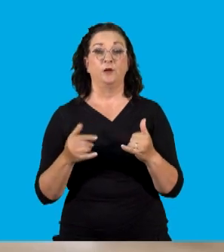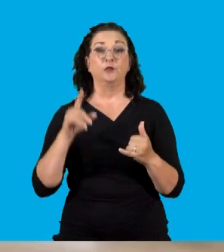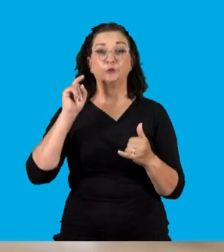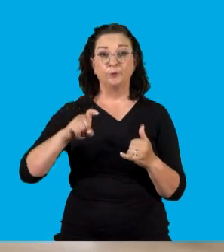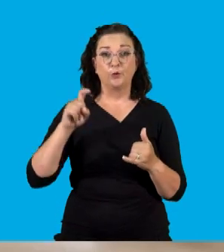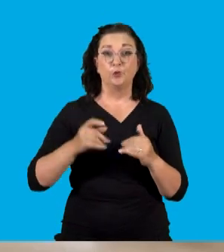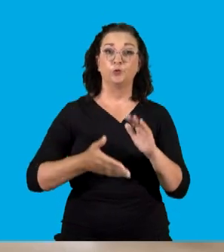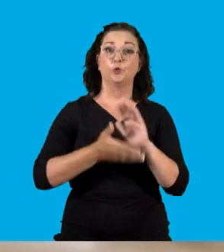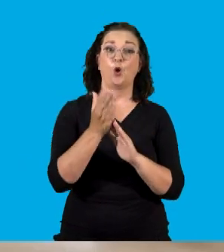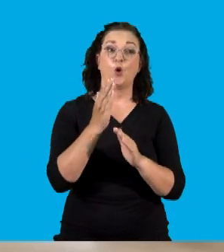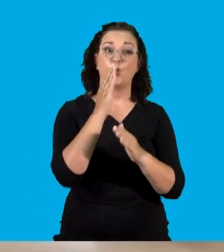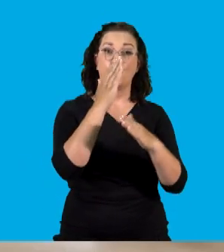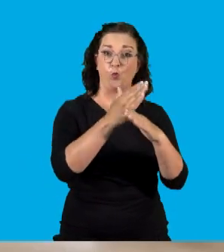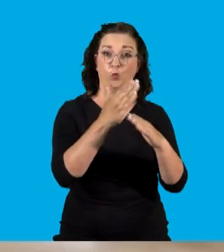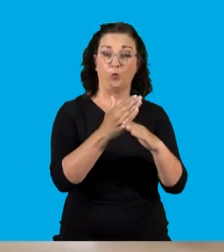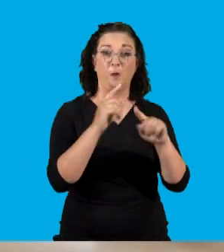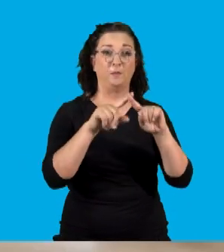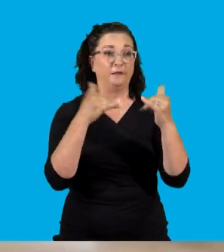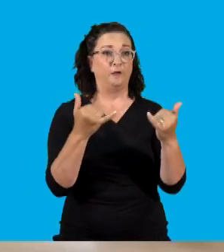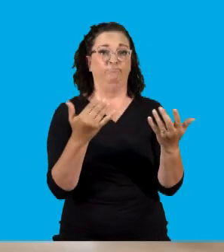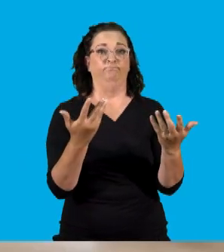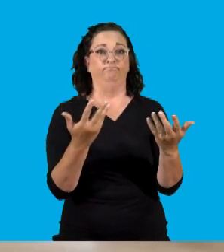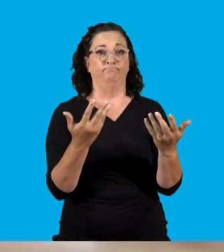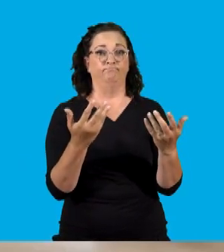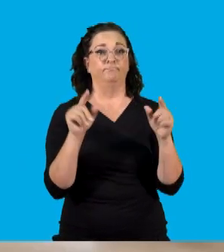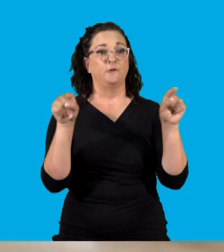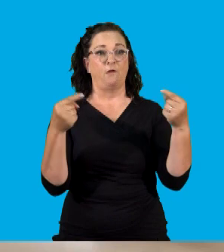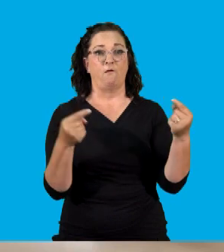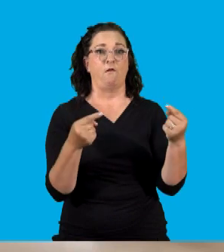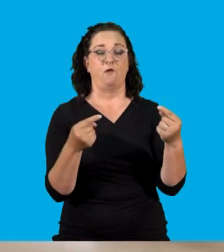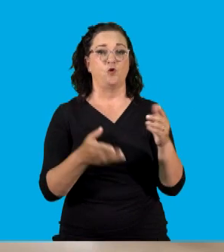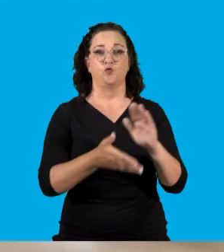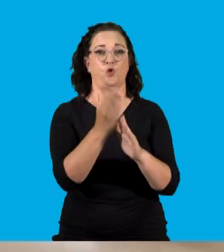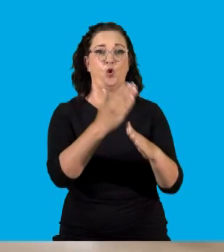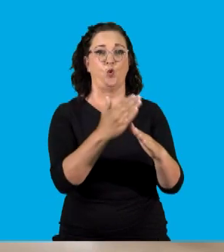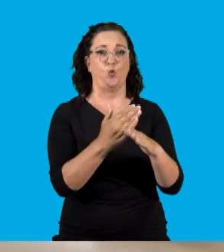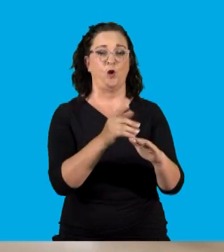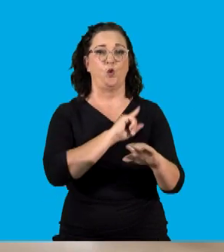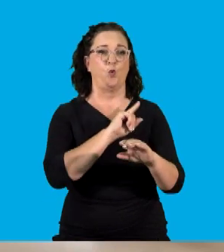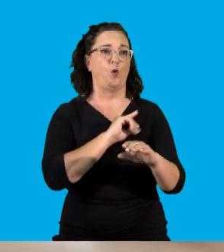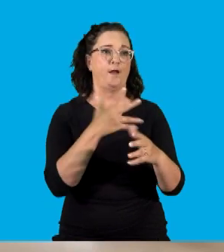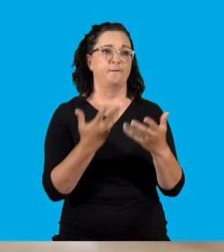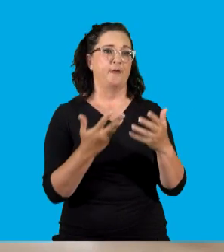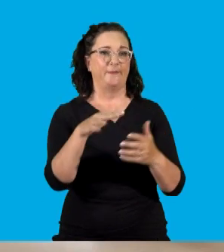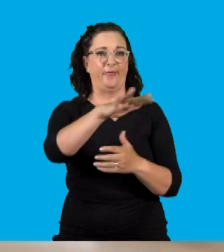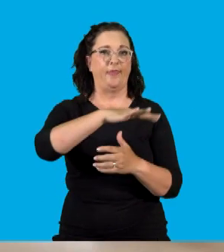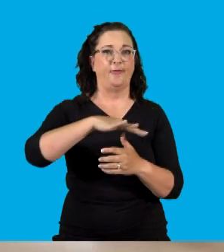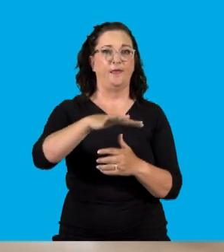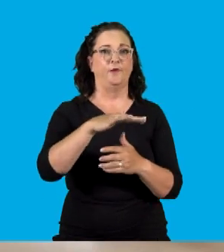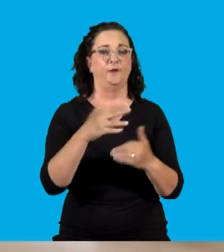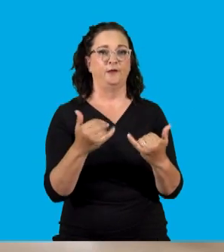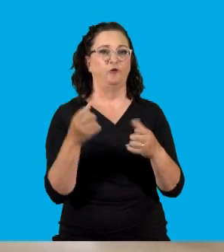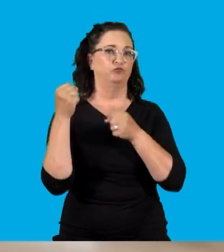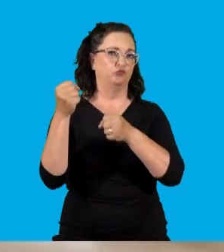to go to work for them not to get to work. And if employees do not get to work, what happens? Productivity is going to